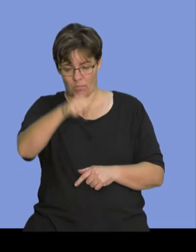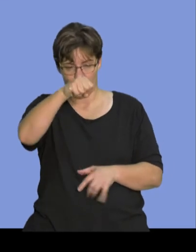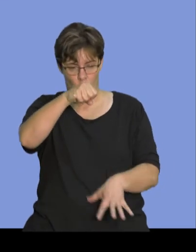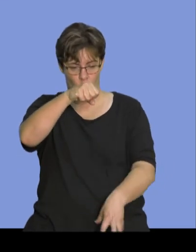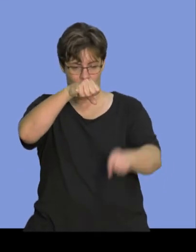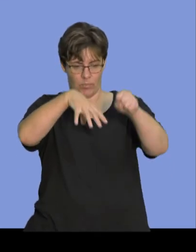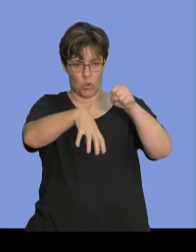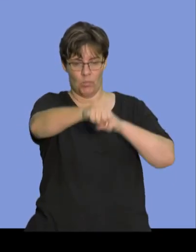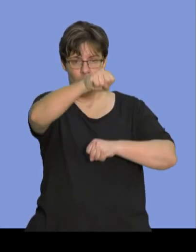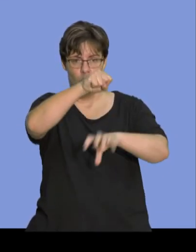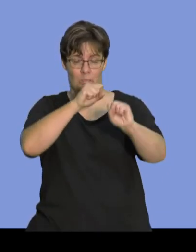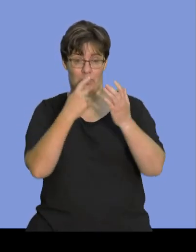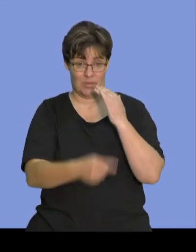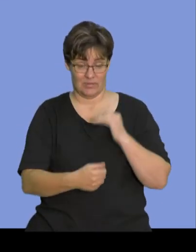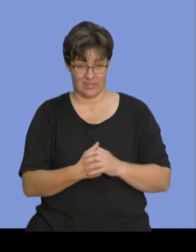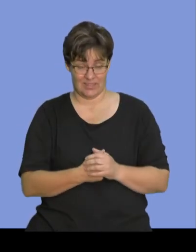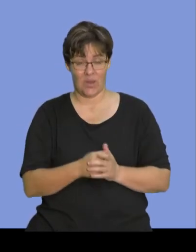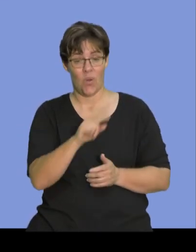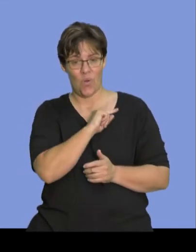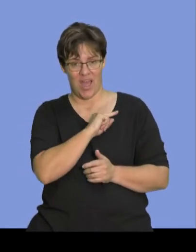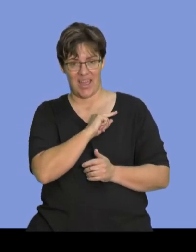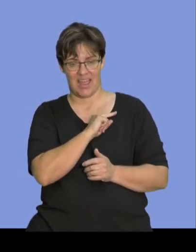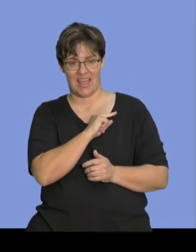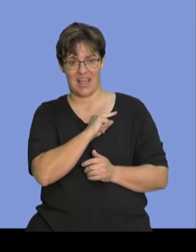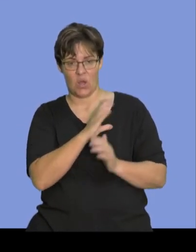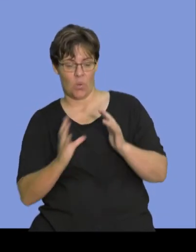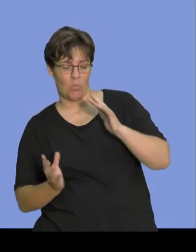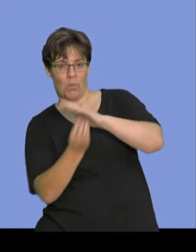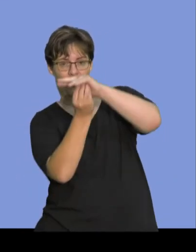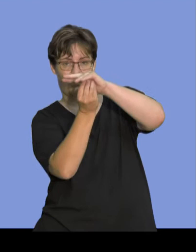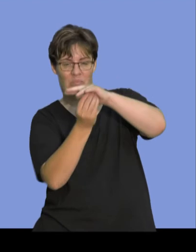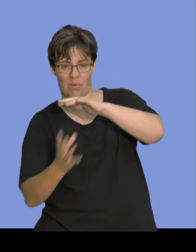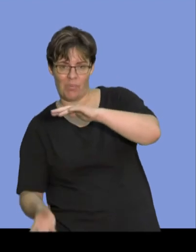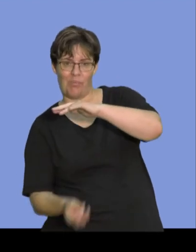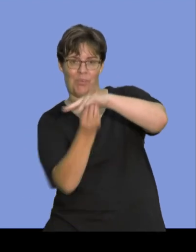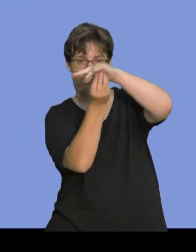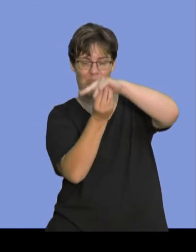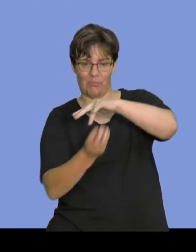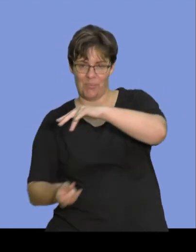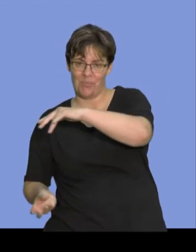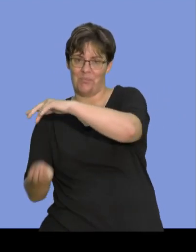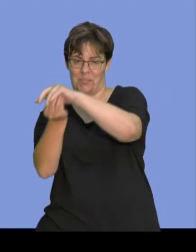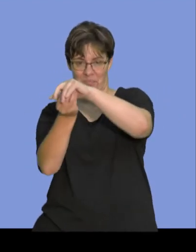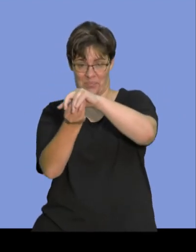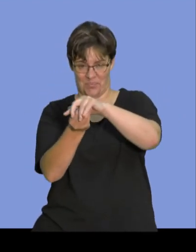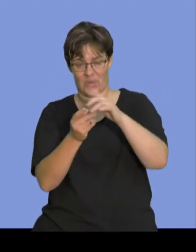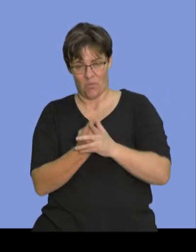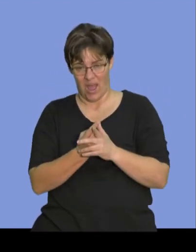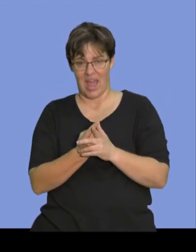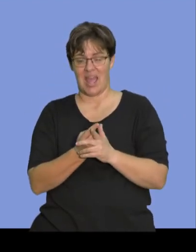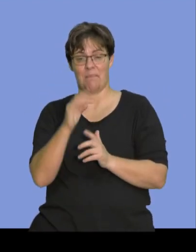Okay. So there's sorting of metals. Okay, because metals are magnetic materials. Okay,